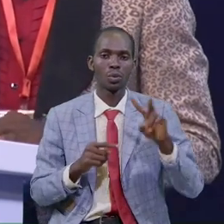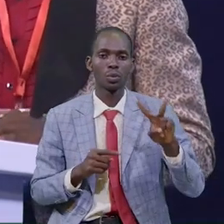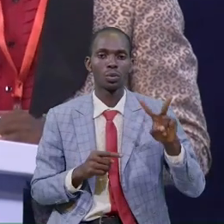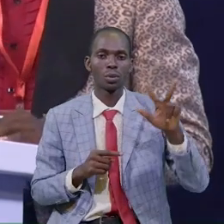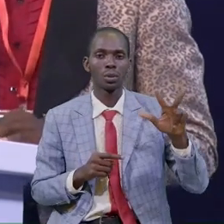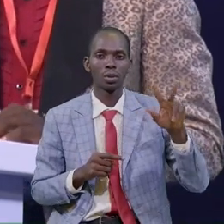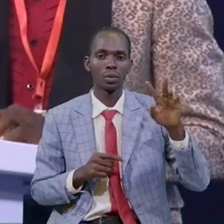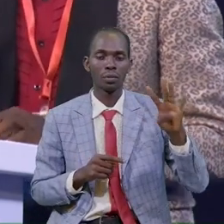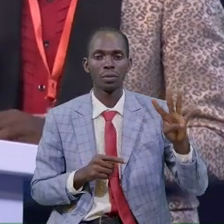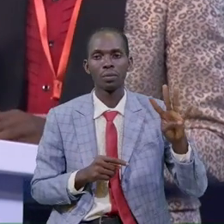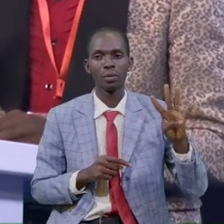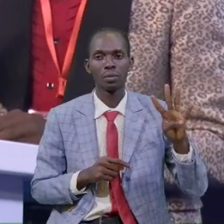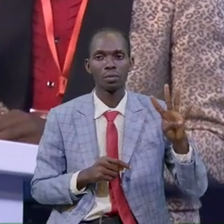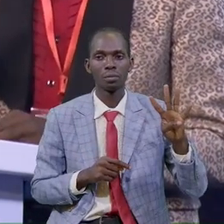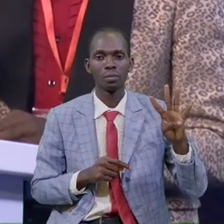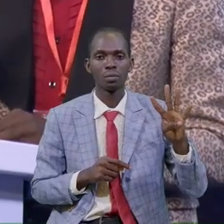+234